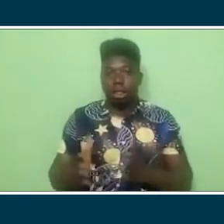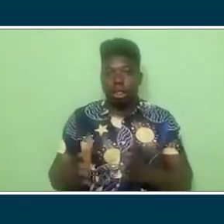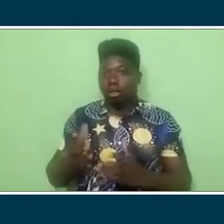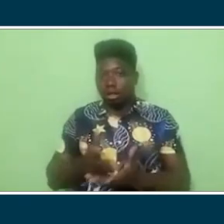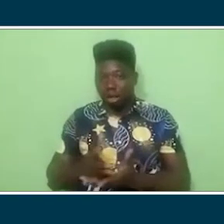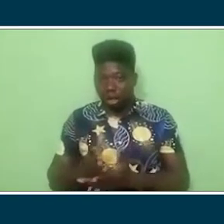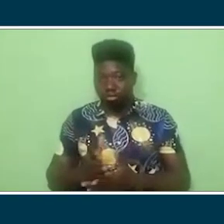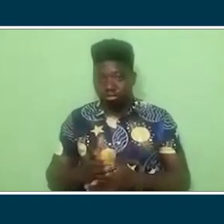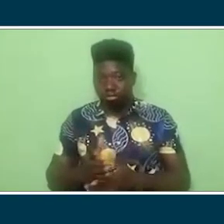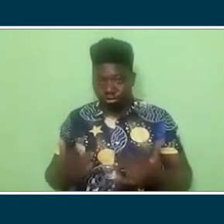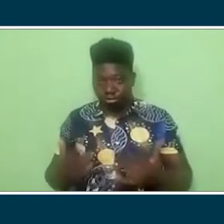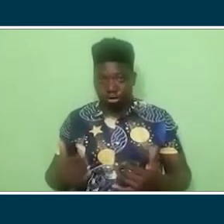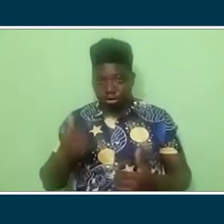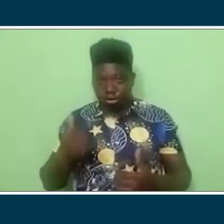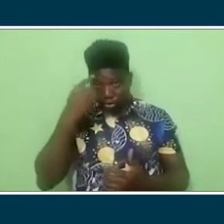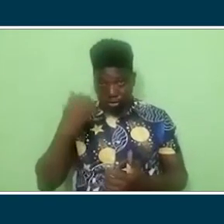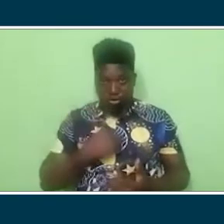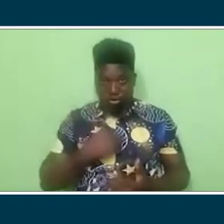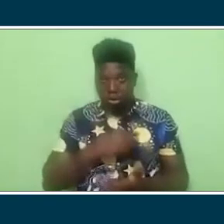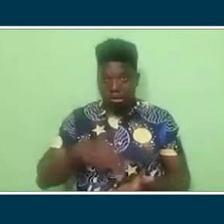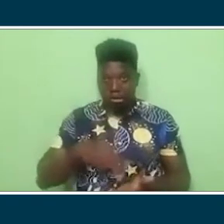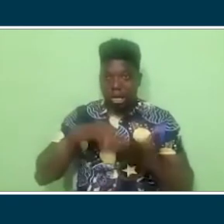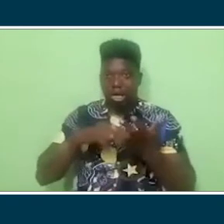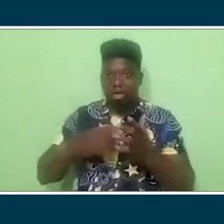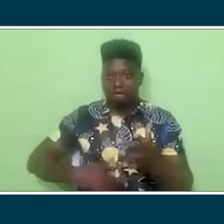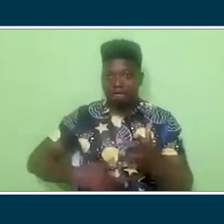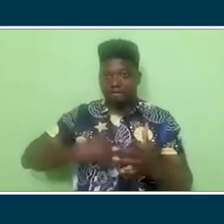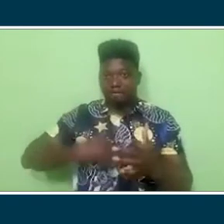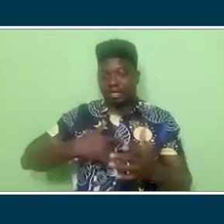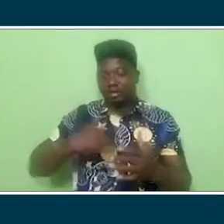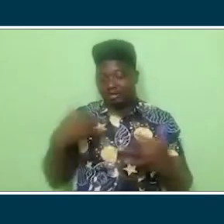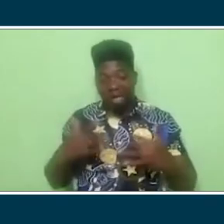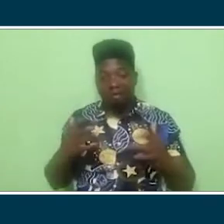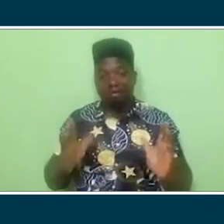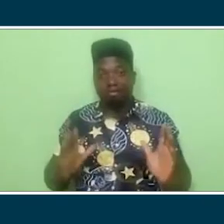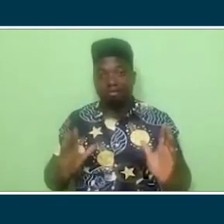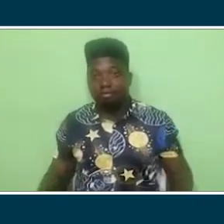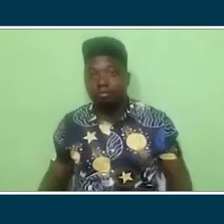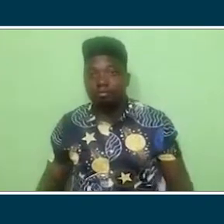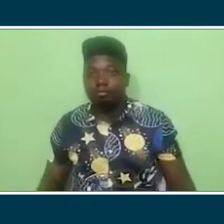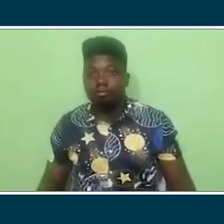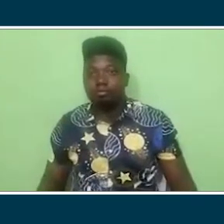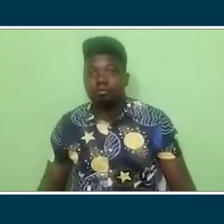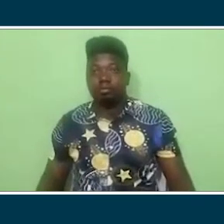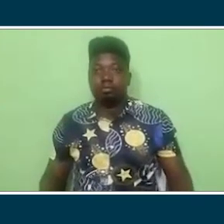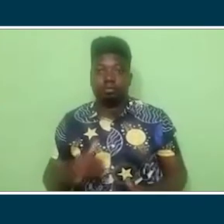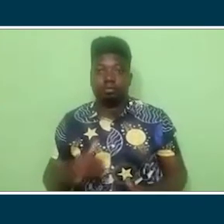can stand without feeling fearful that our